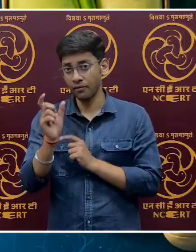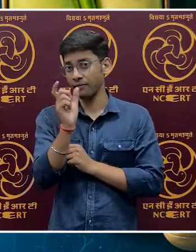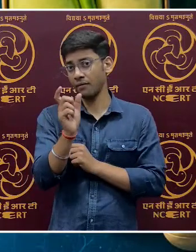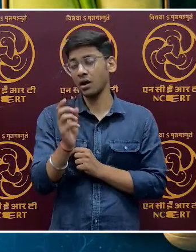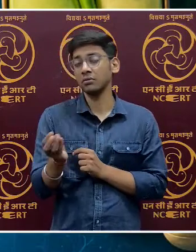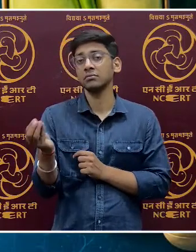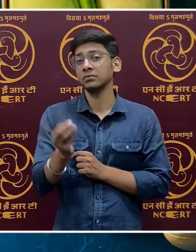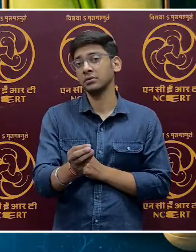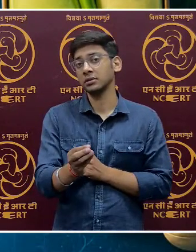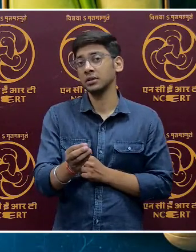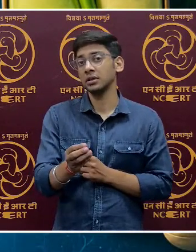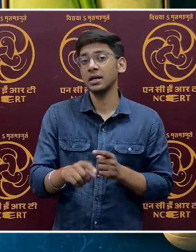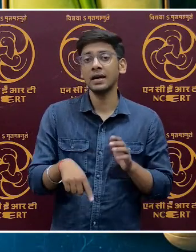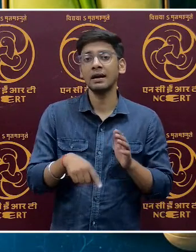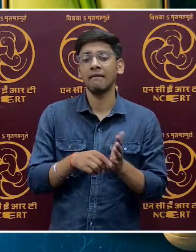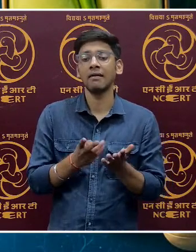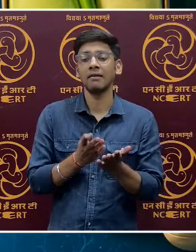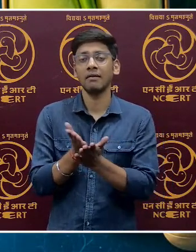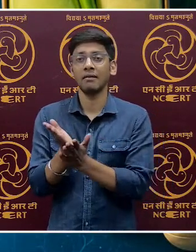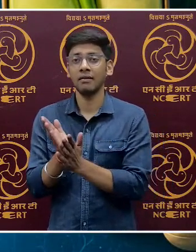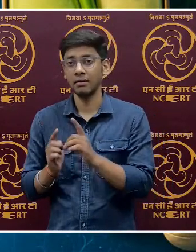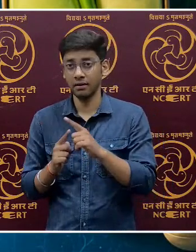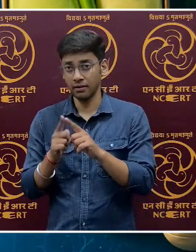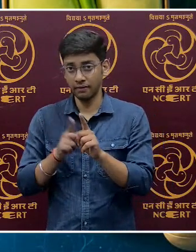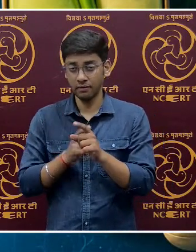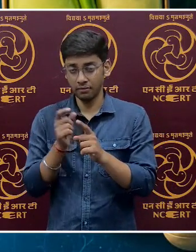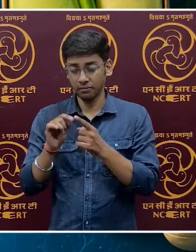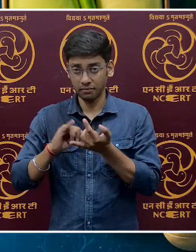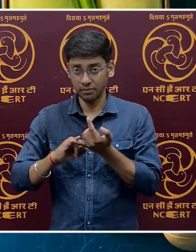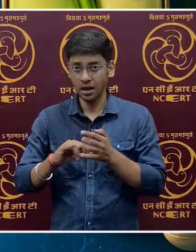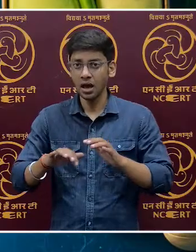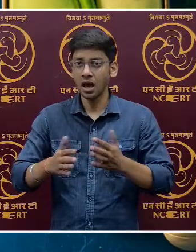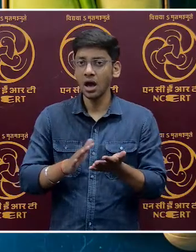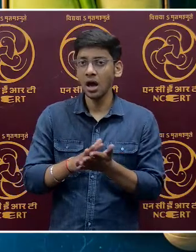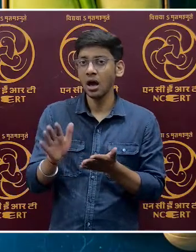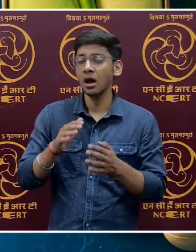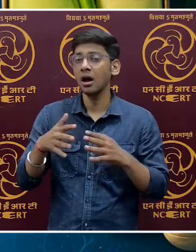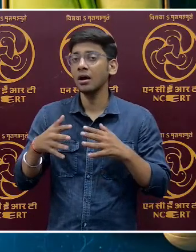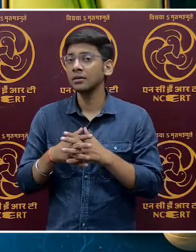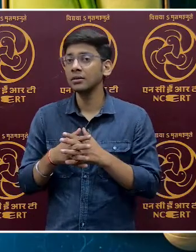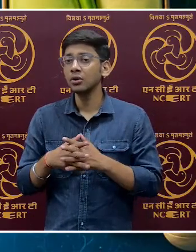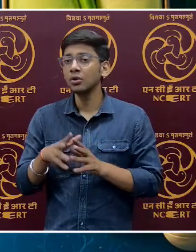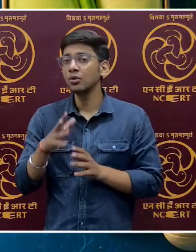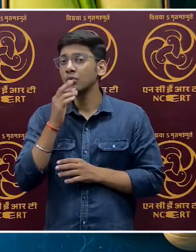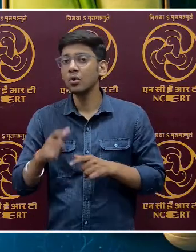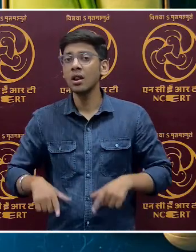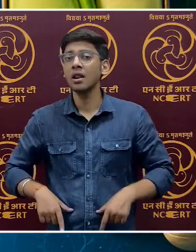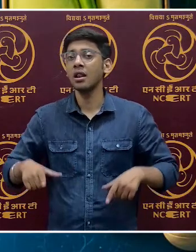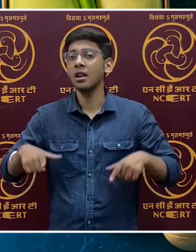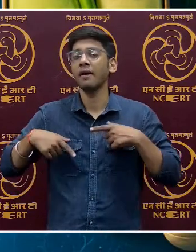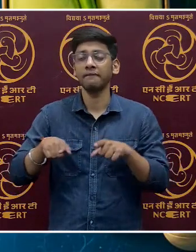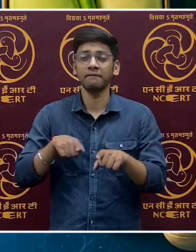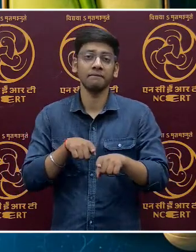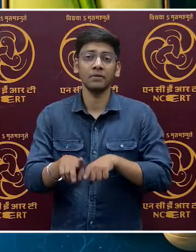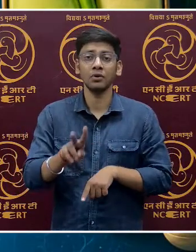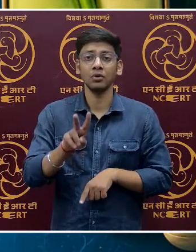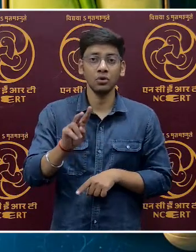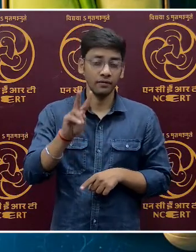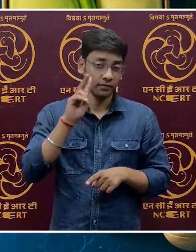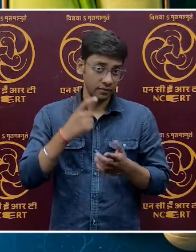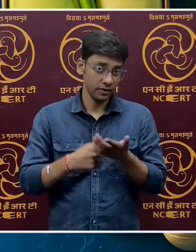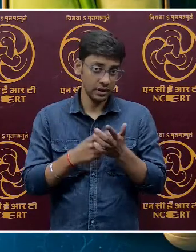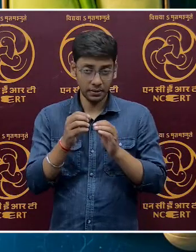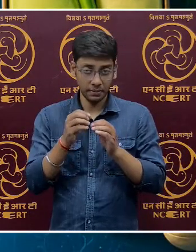we are having the types of seeds. Third one, how we can able to classify the real life examples under these 2 variables.